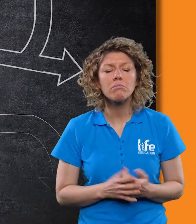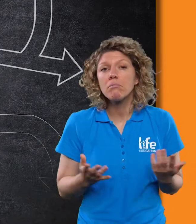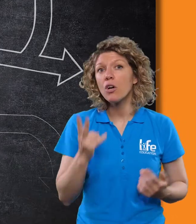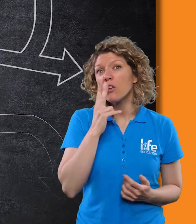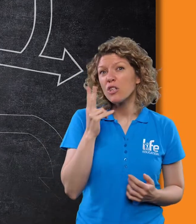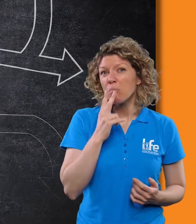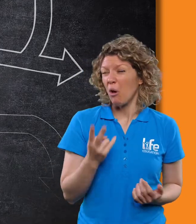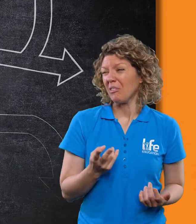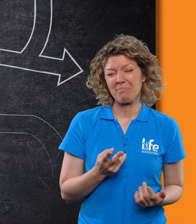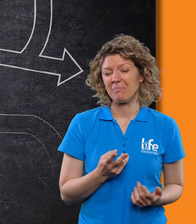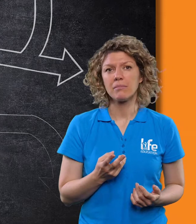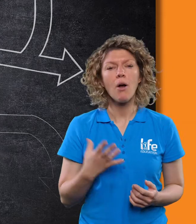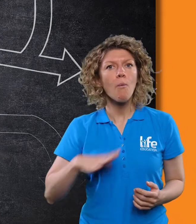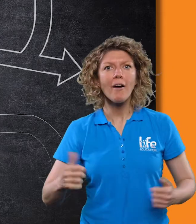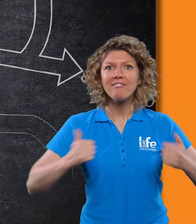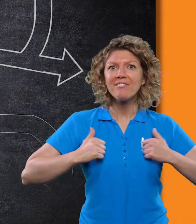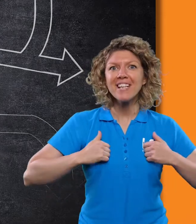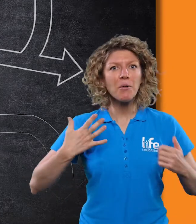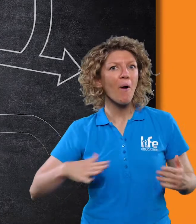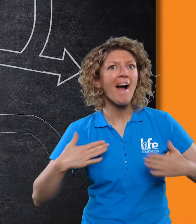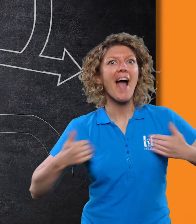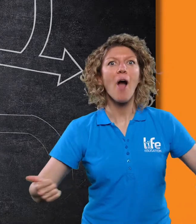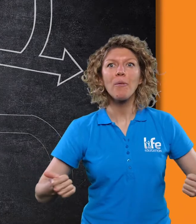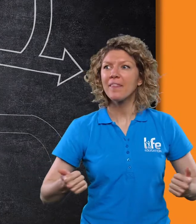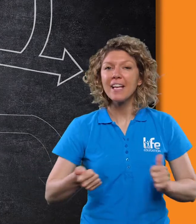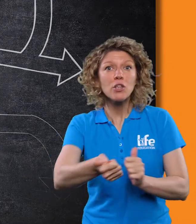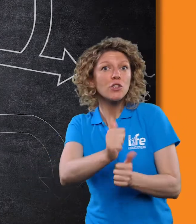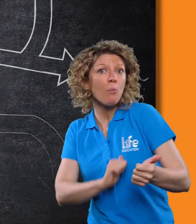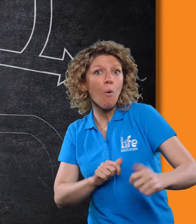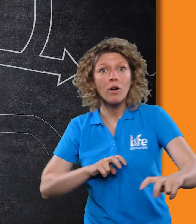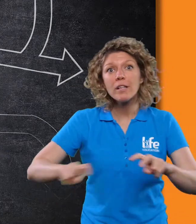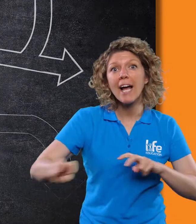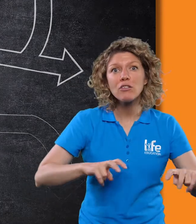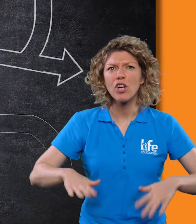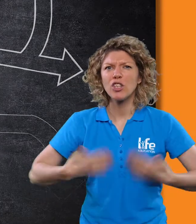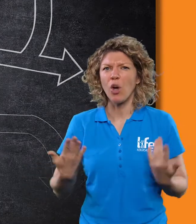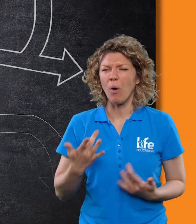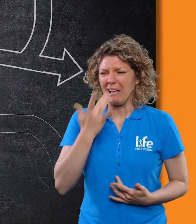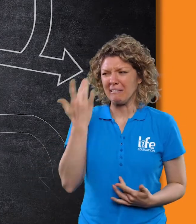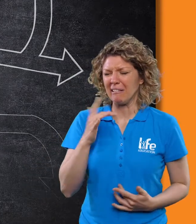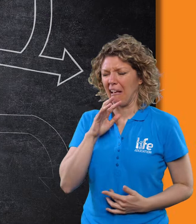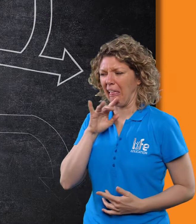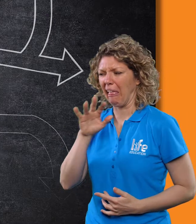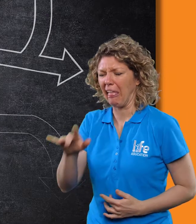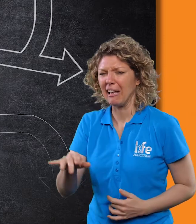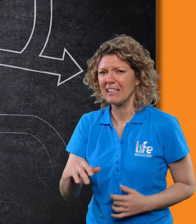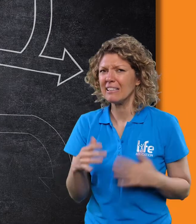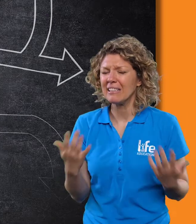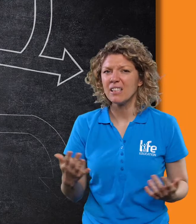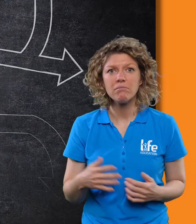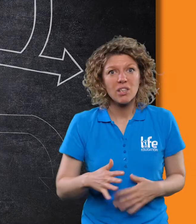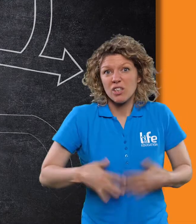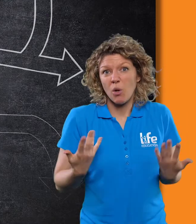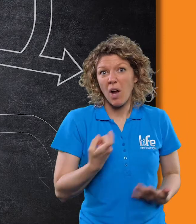look and feel good. They want to be fit and healthy. They play sport. They don't want bad breath. They don't want to become